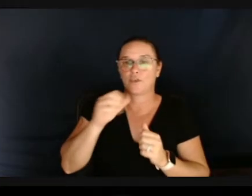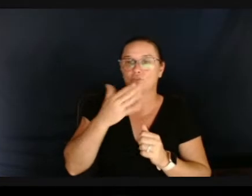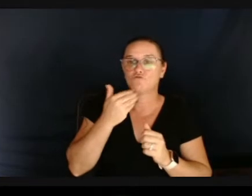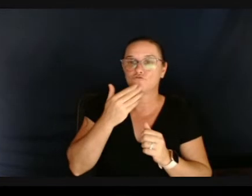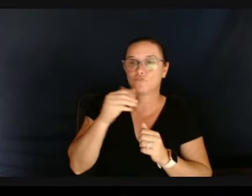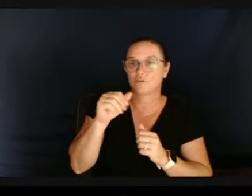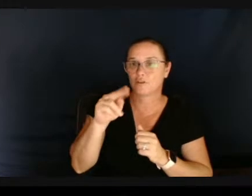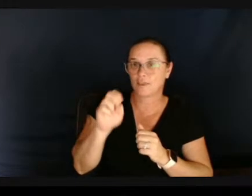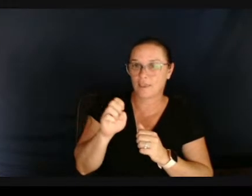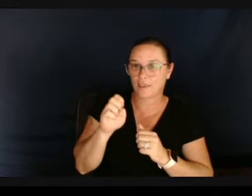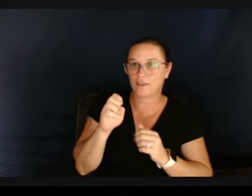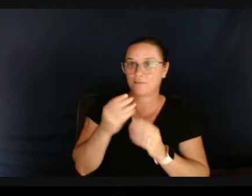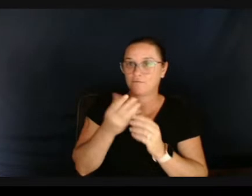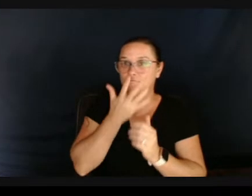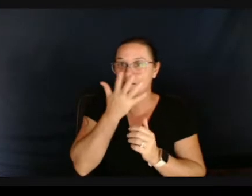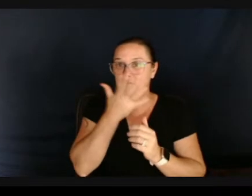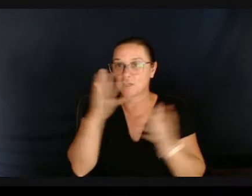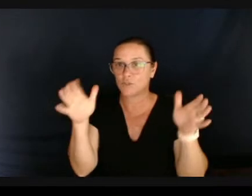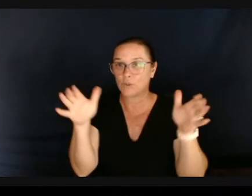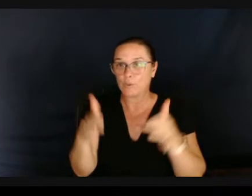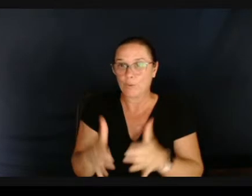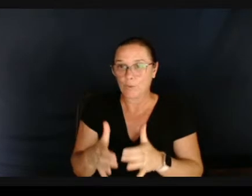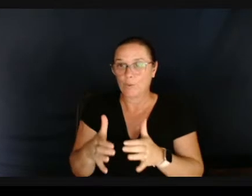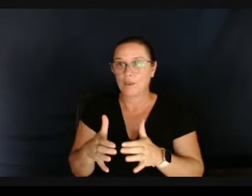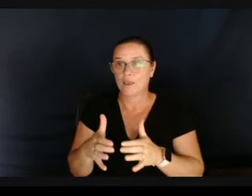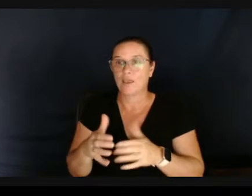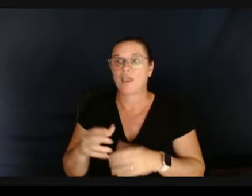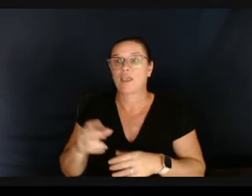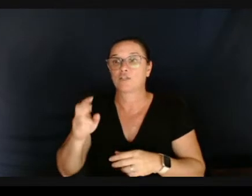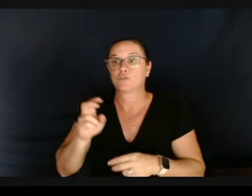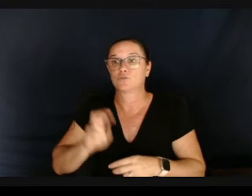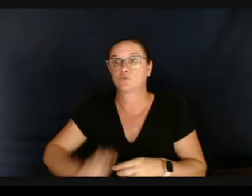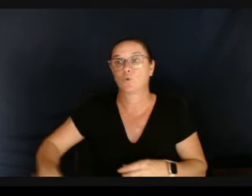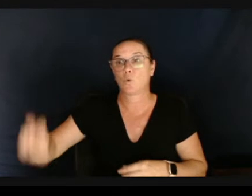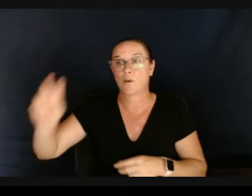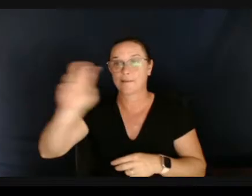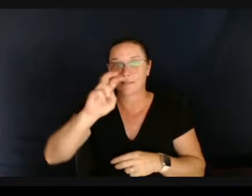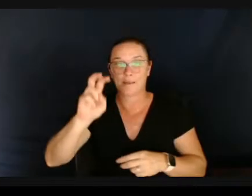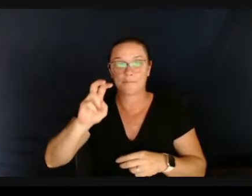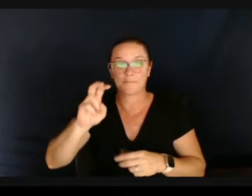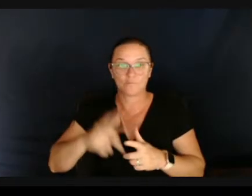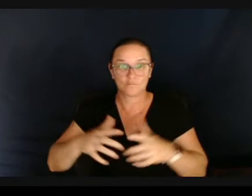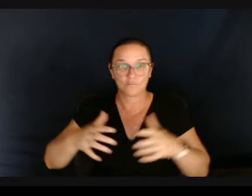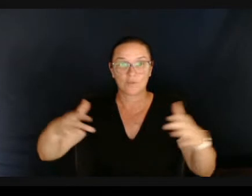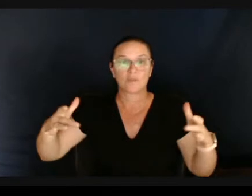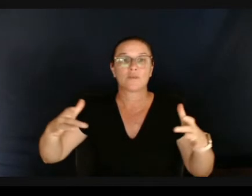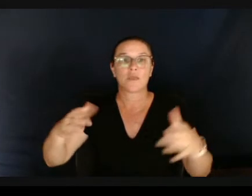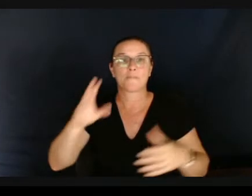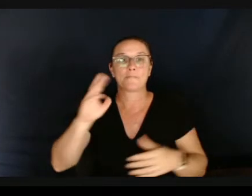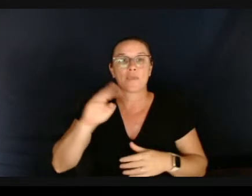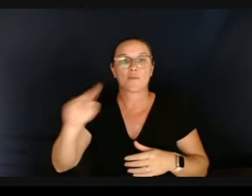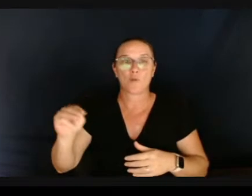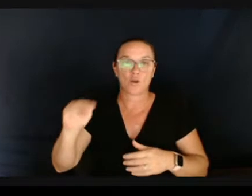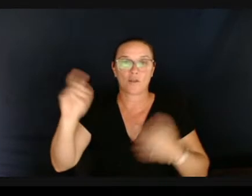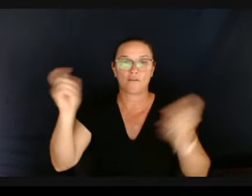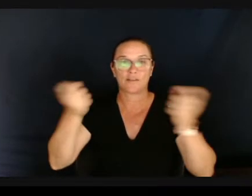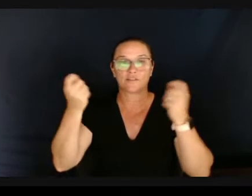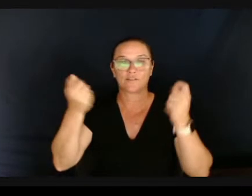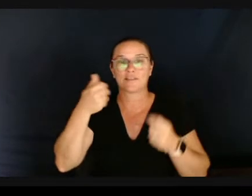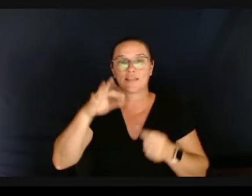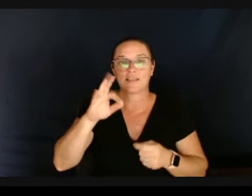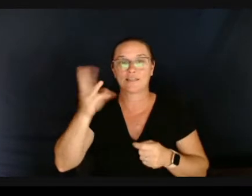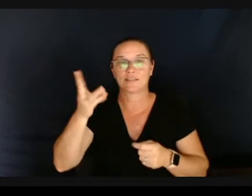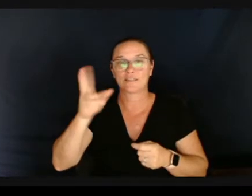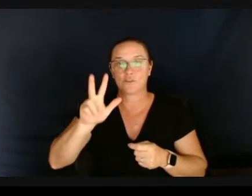with growing tourism, the Merry Monarch Festival was founded in 1963. It wasn't until 1971 that it shifted